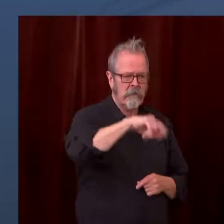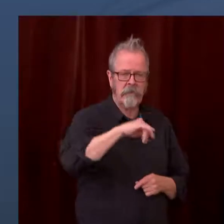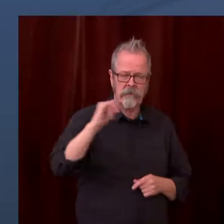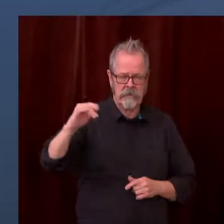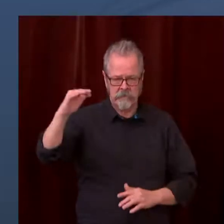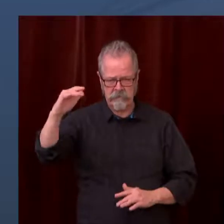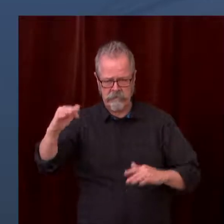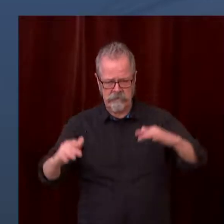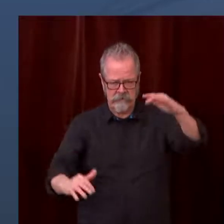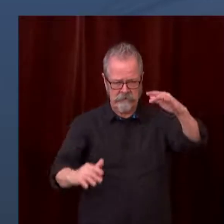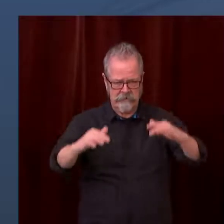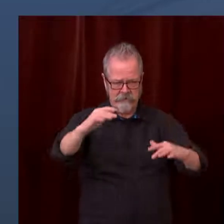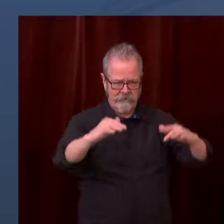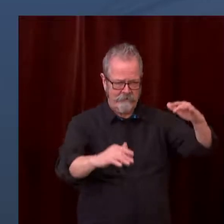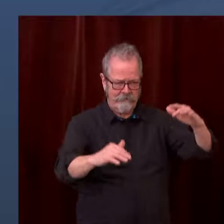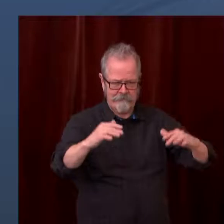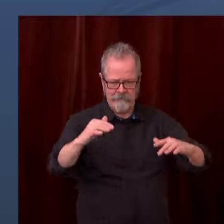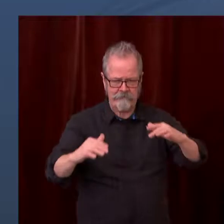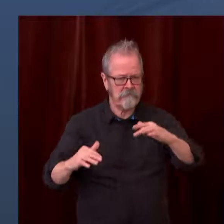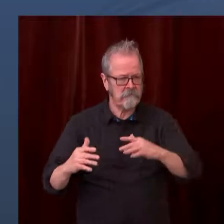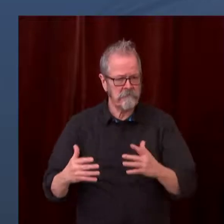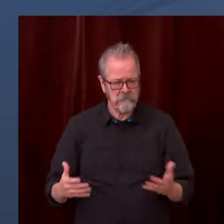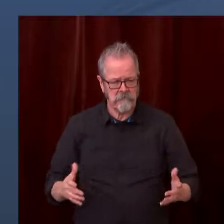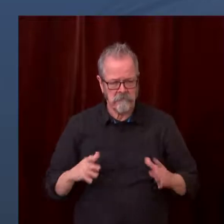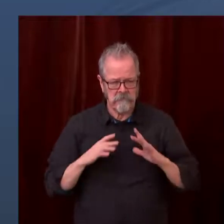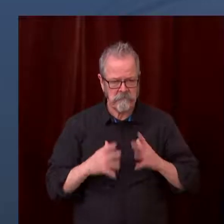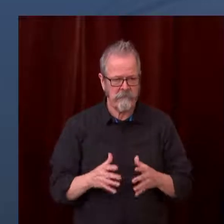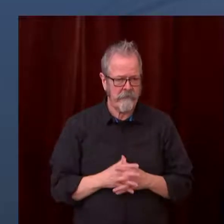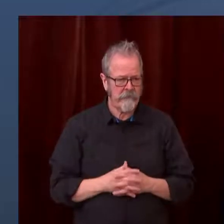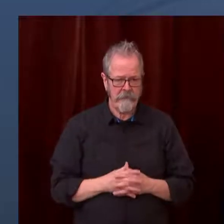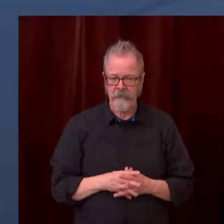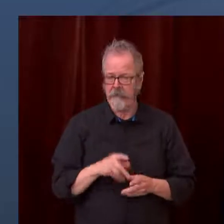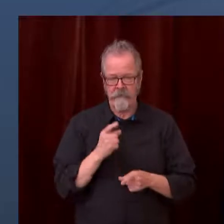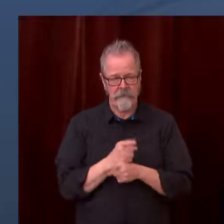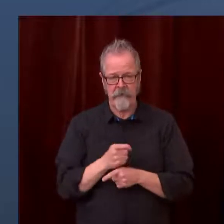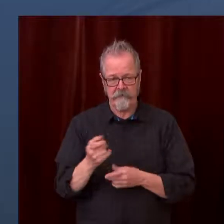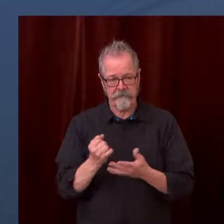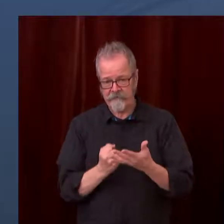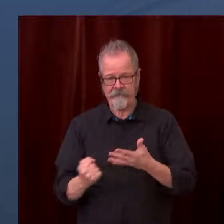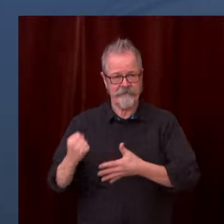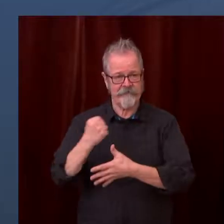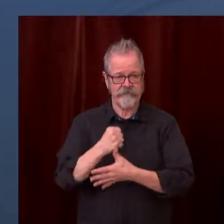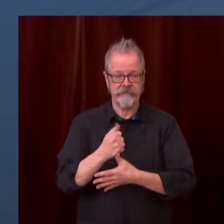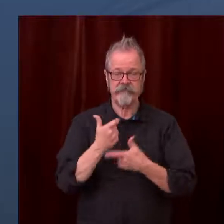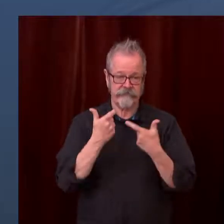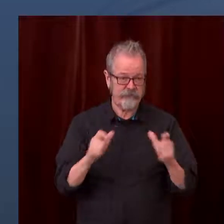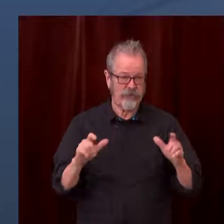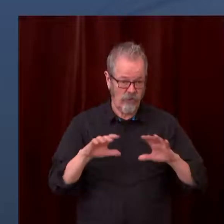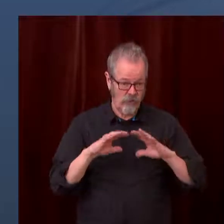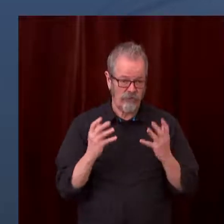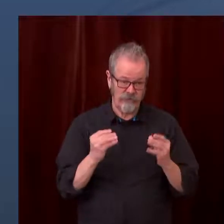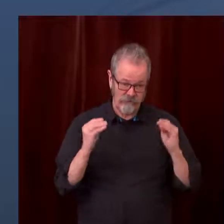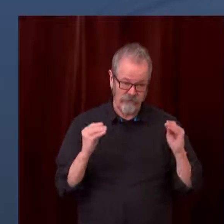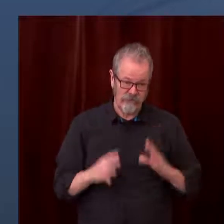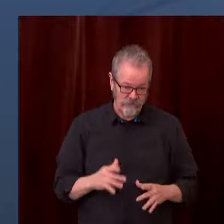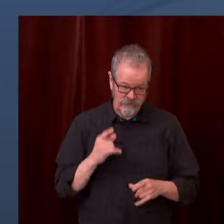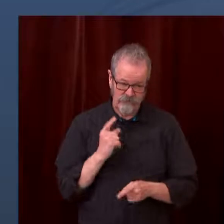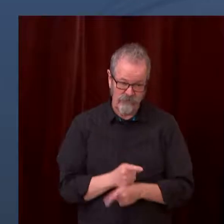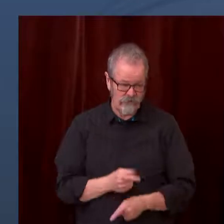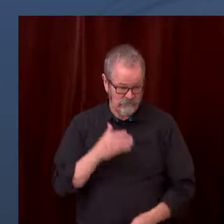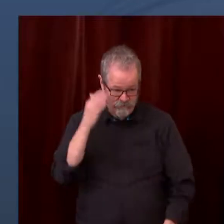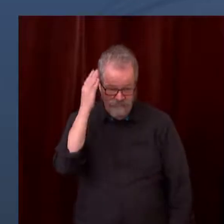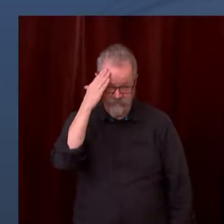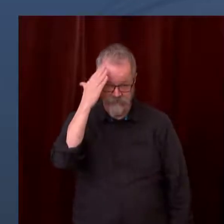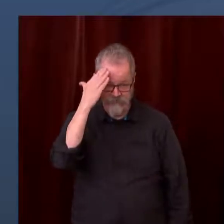to prioritize all the groups that are in the priority groups thus far. And then we do believe that